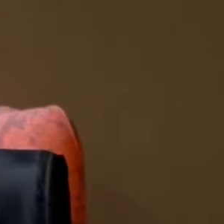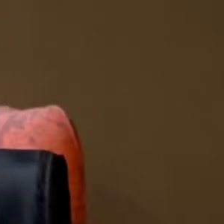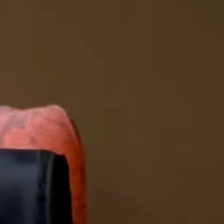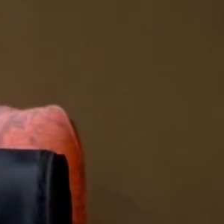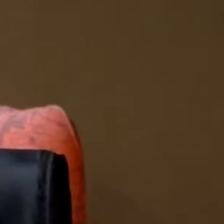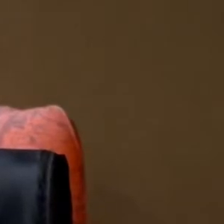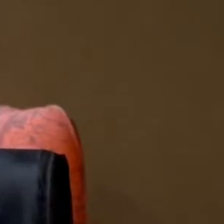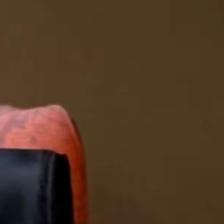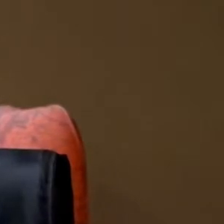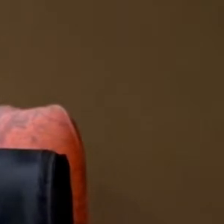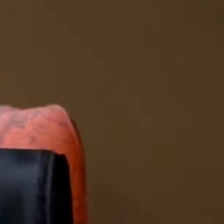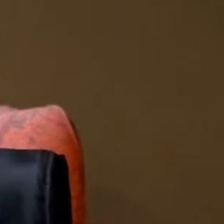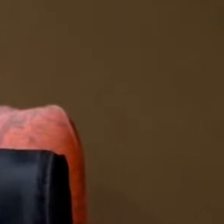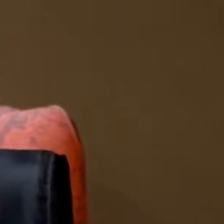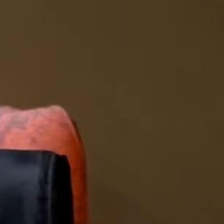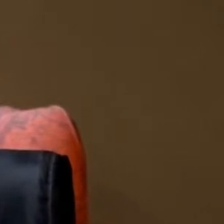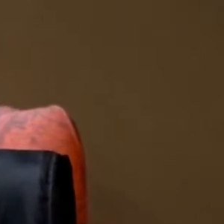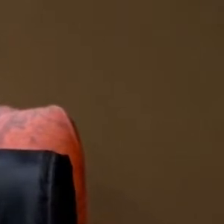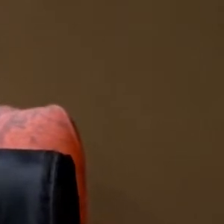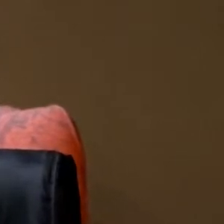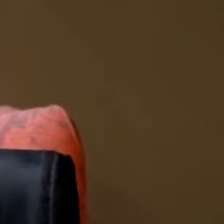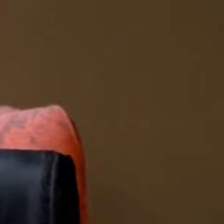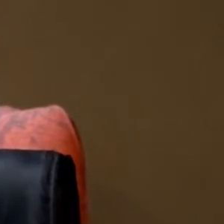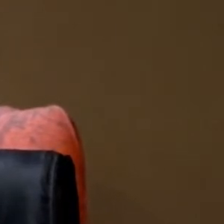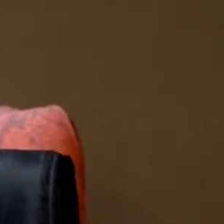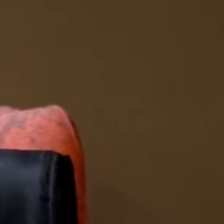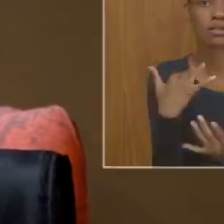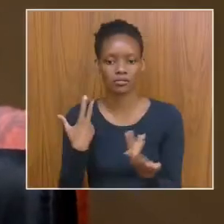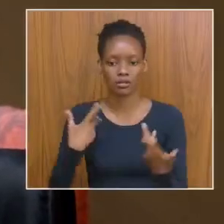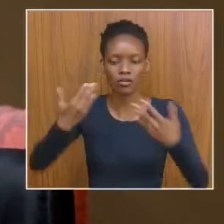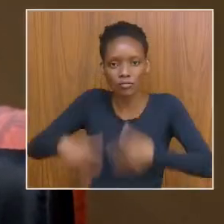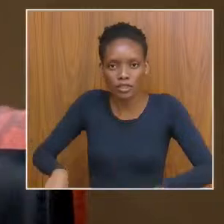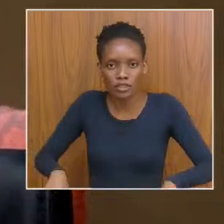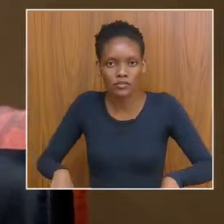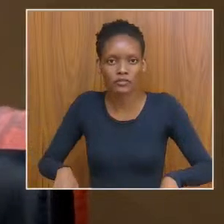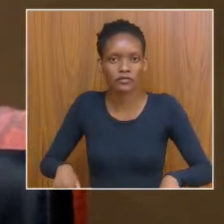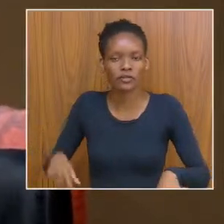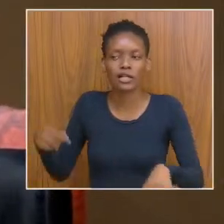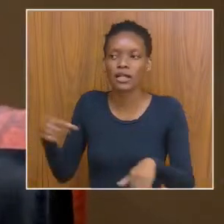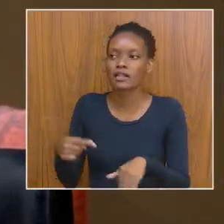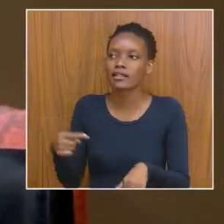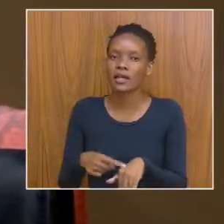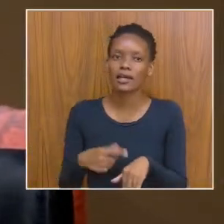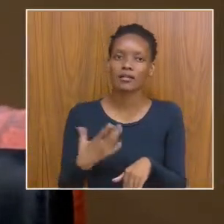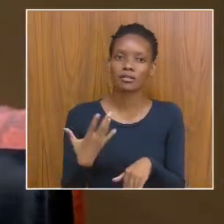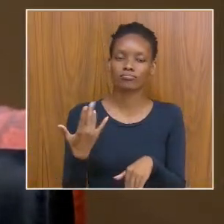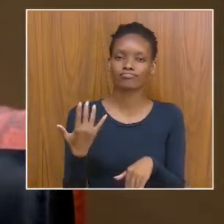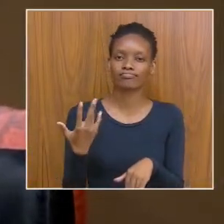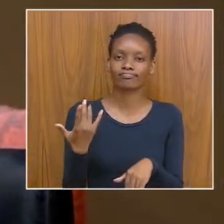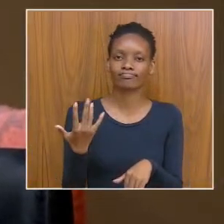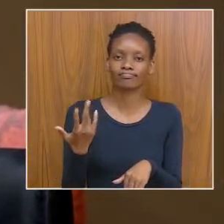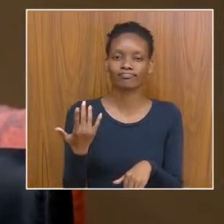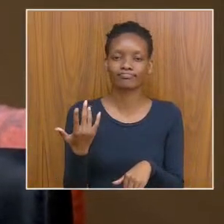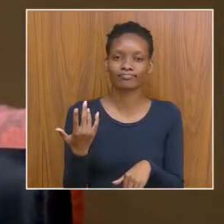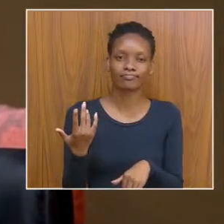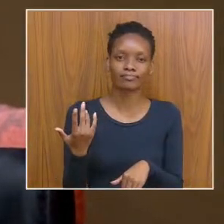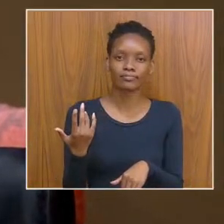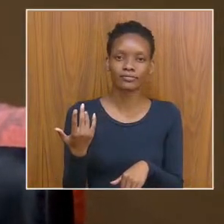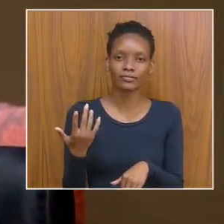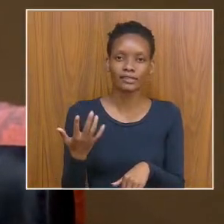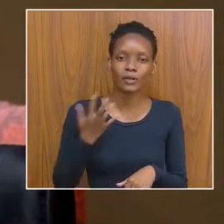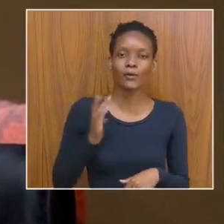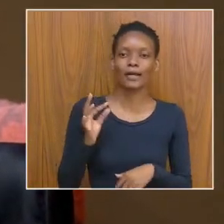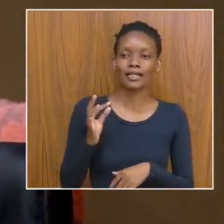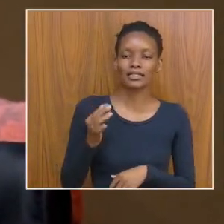fairness, transparency, objectivity, they are more about being seen to